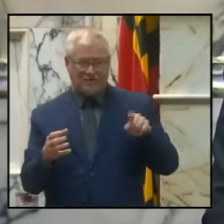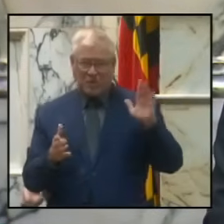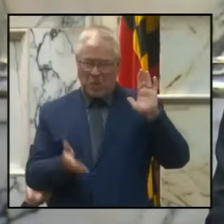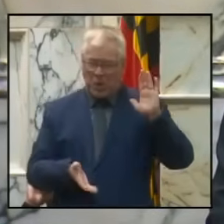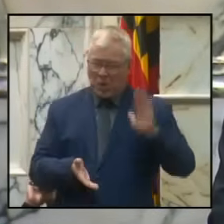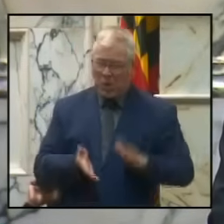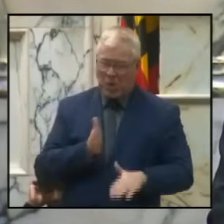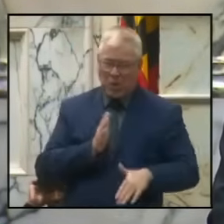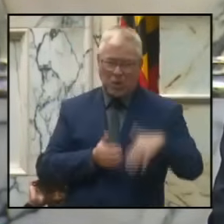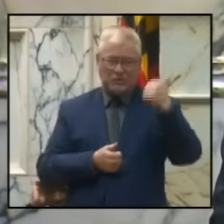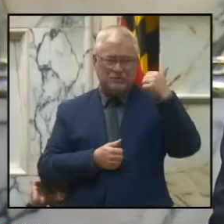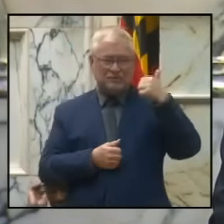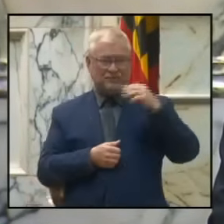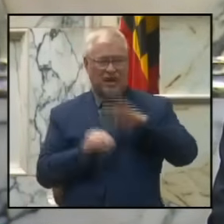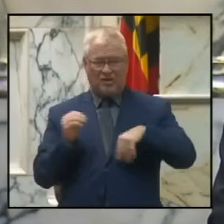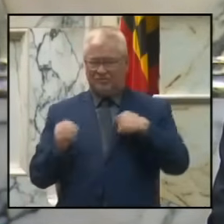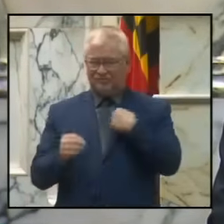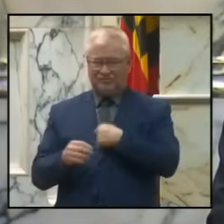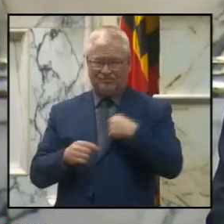2 decades.